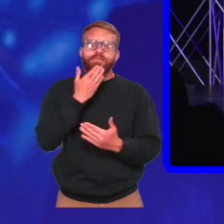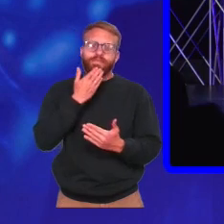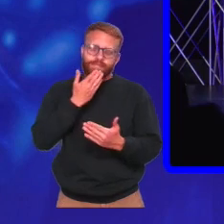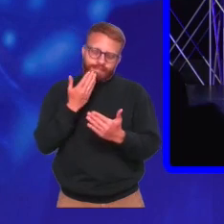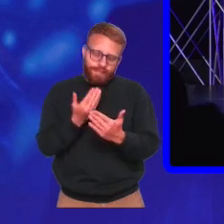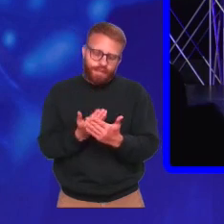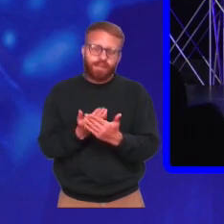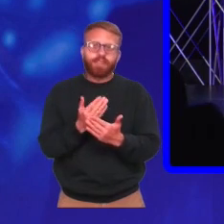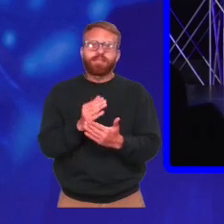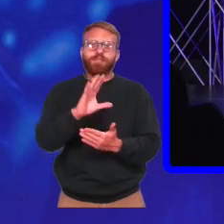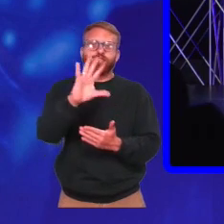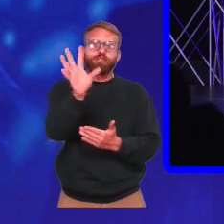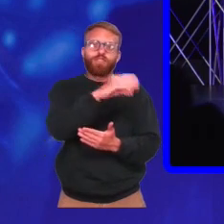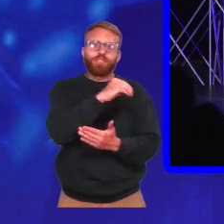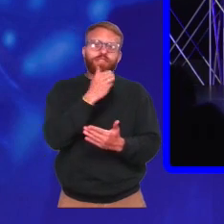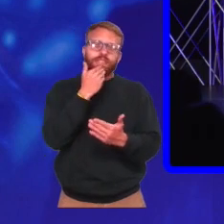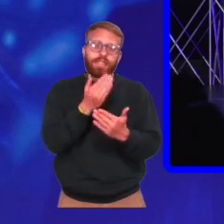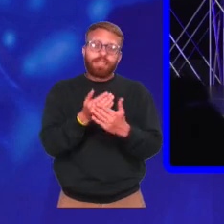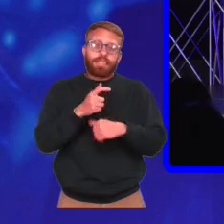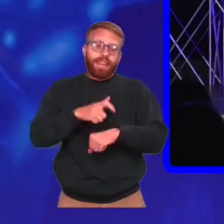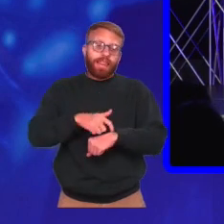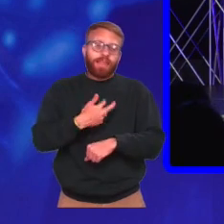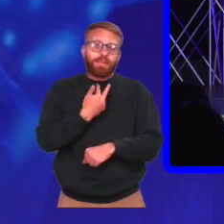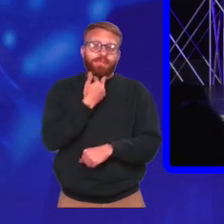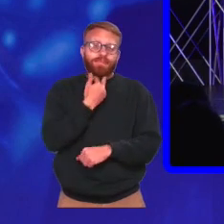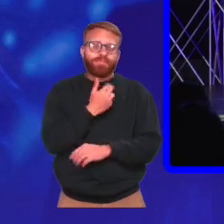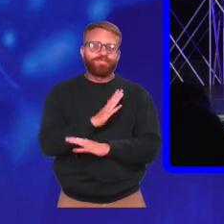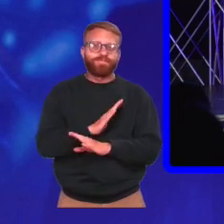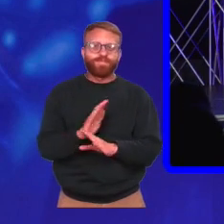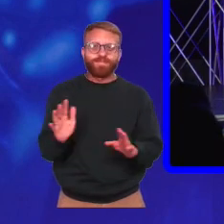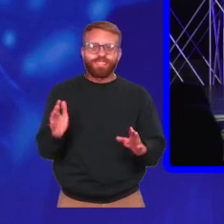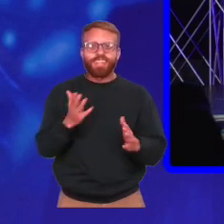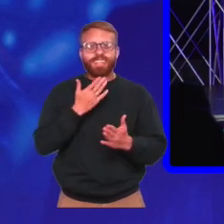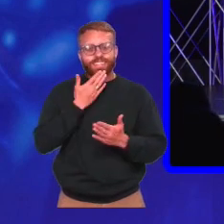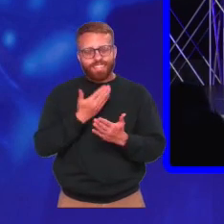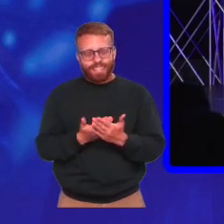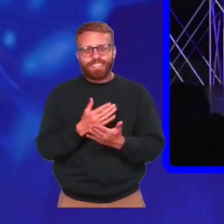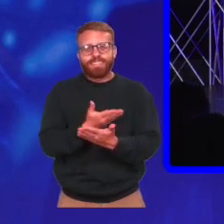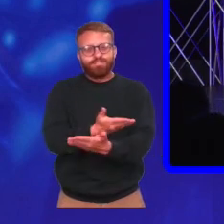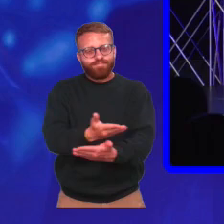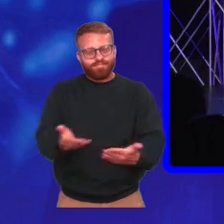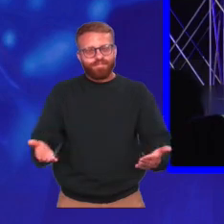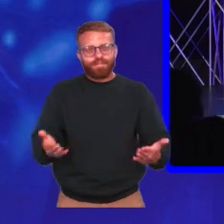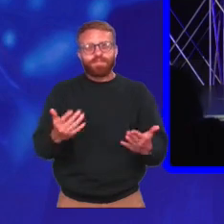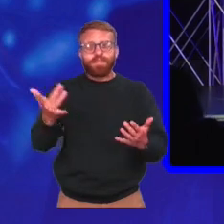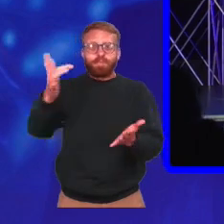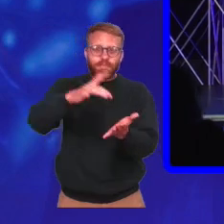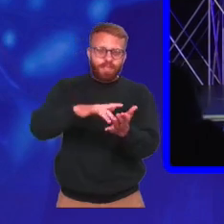run it out of time, so thank you for being here, and thank you to everyone.